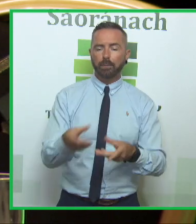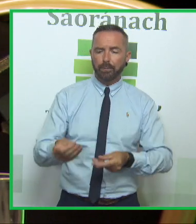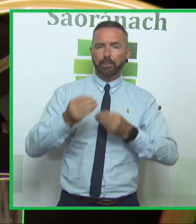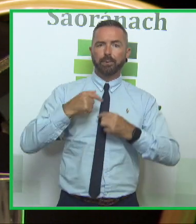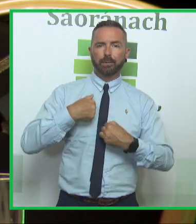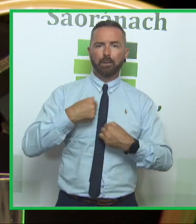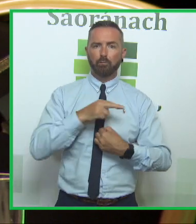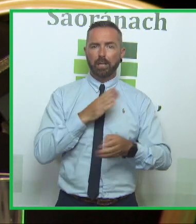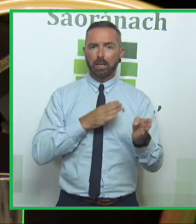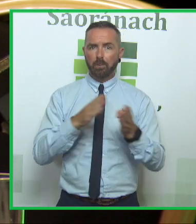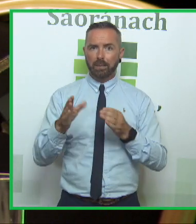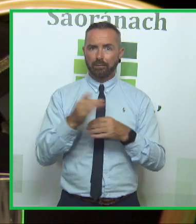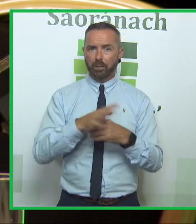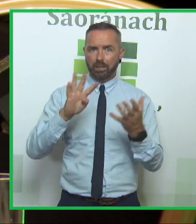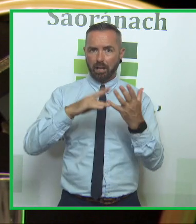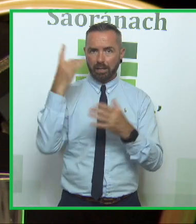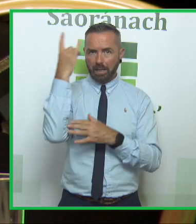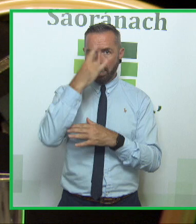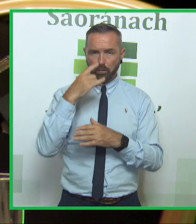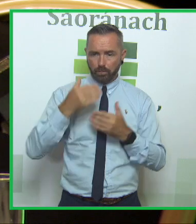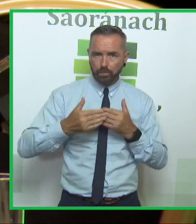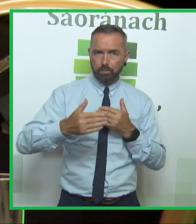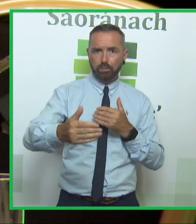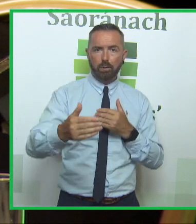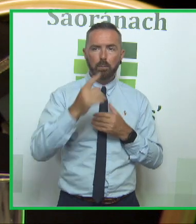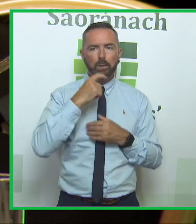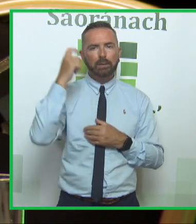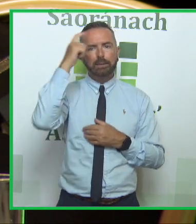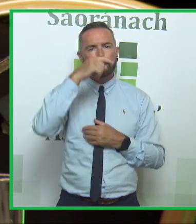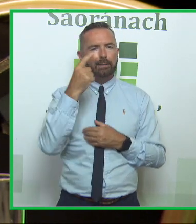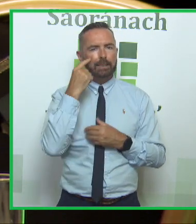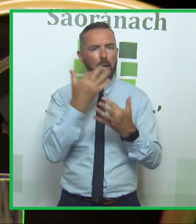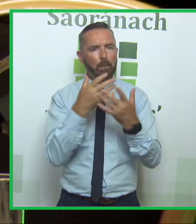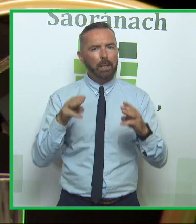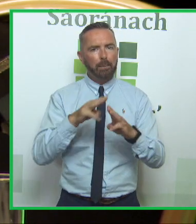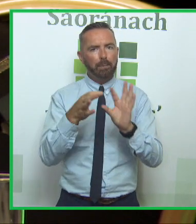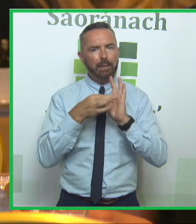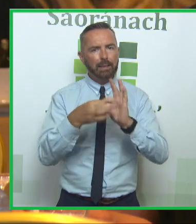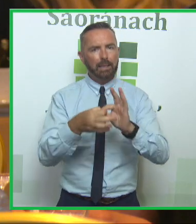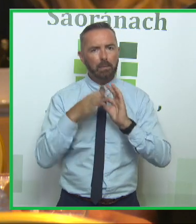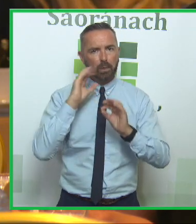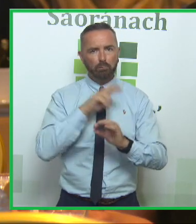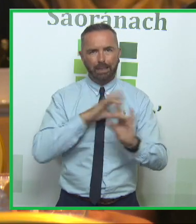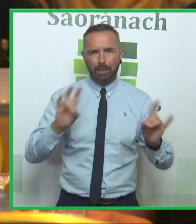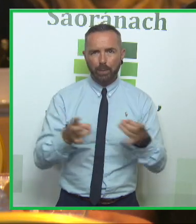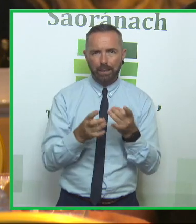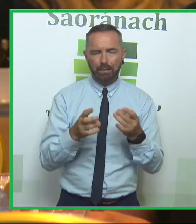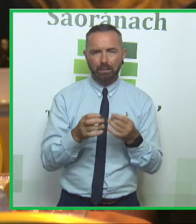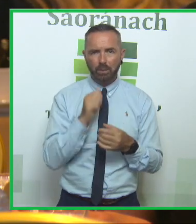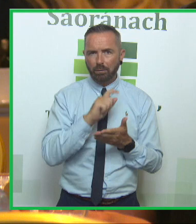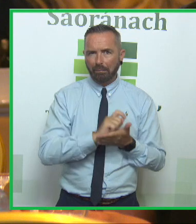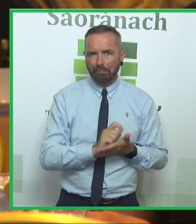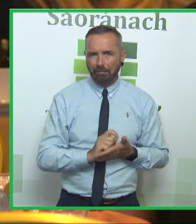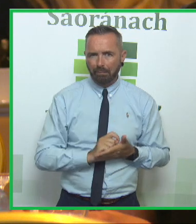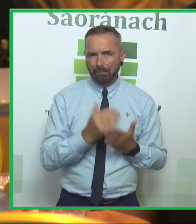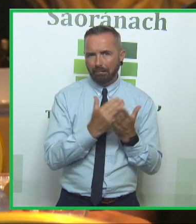busy non-stop for the whole 9 hours. It's really difficult to quantify how many people we're engaging with because it's very fast-paced, so you're not accounting for